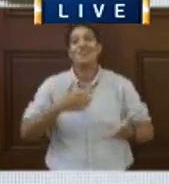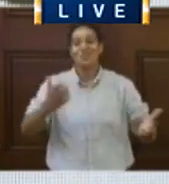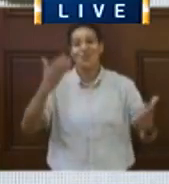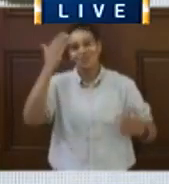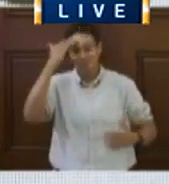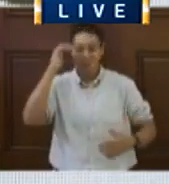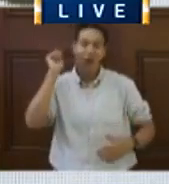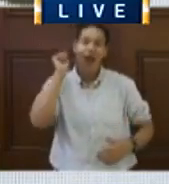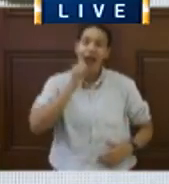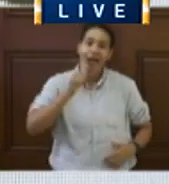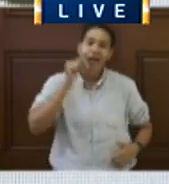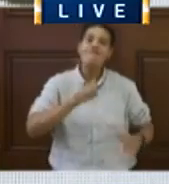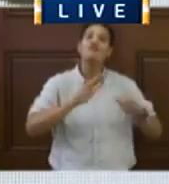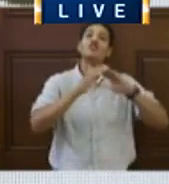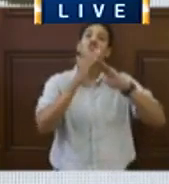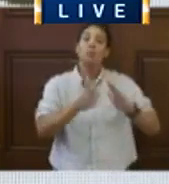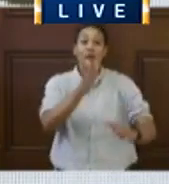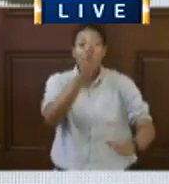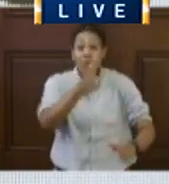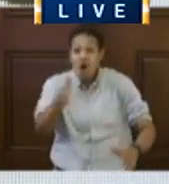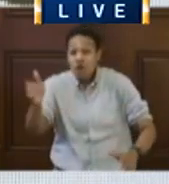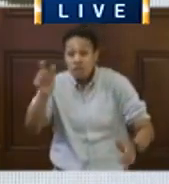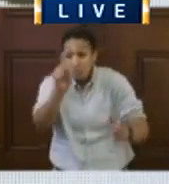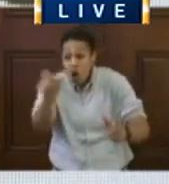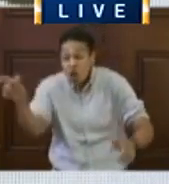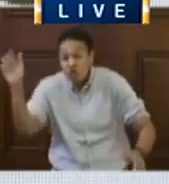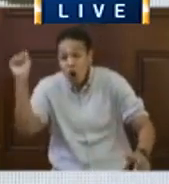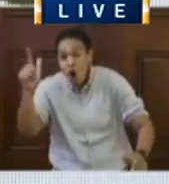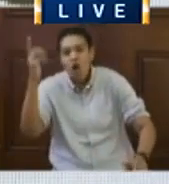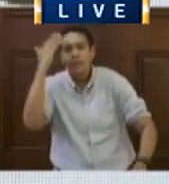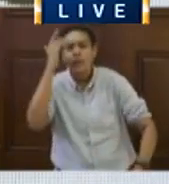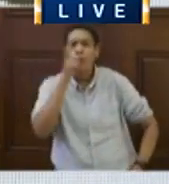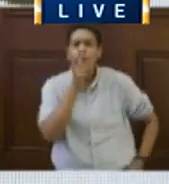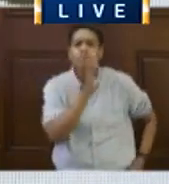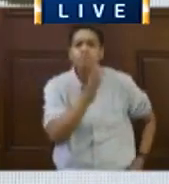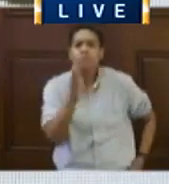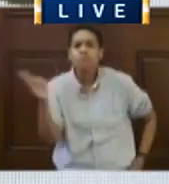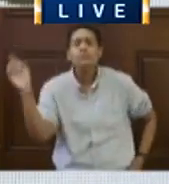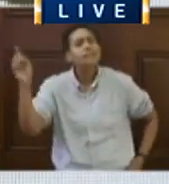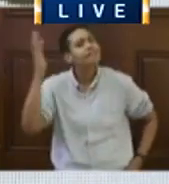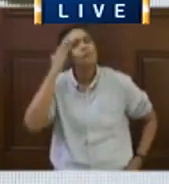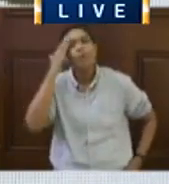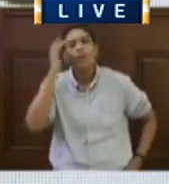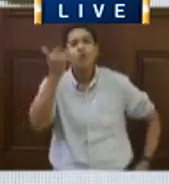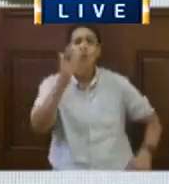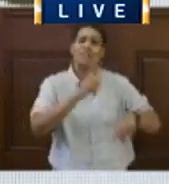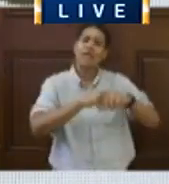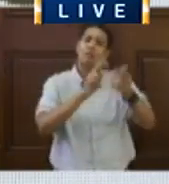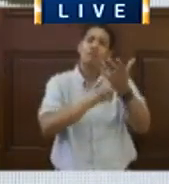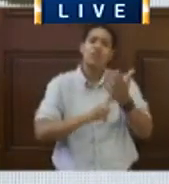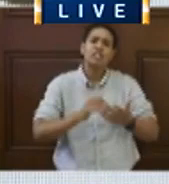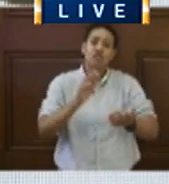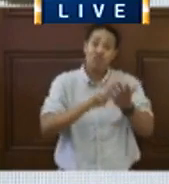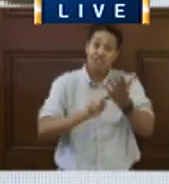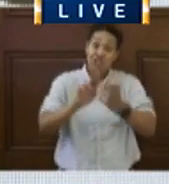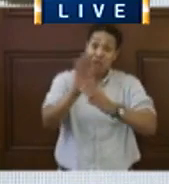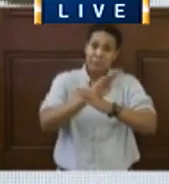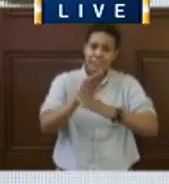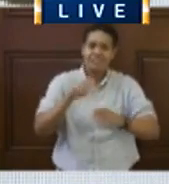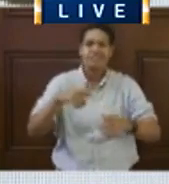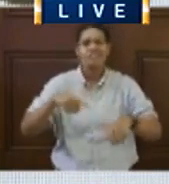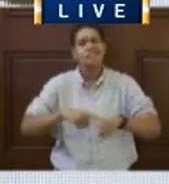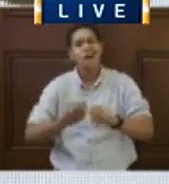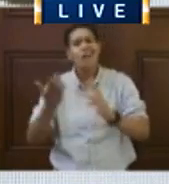single Jamaican. So now is the time to get registered, get your business registered, start to file your tax